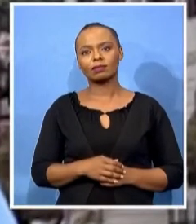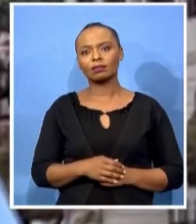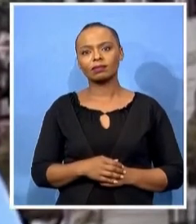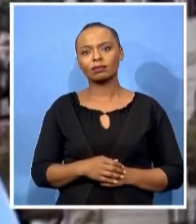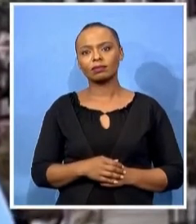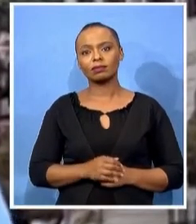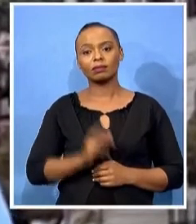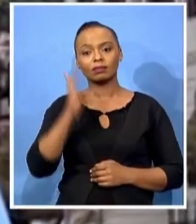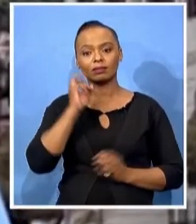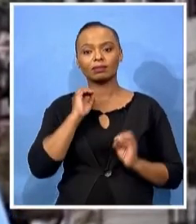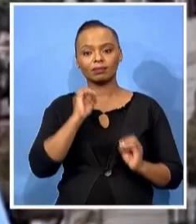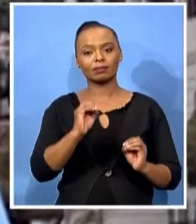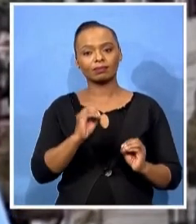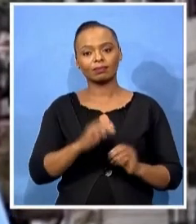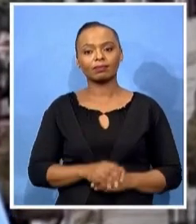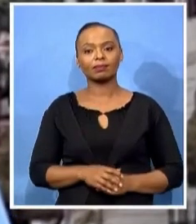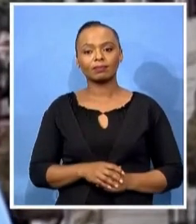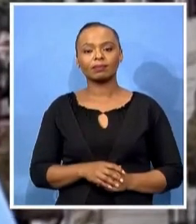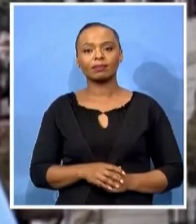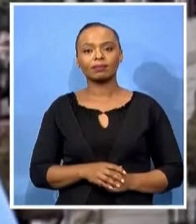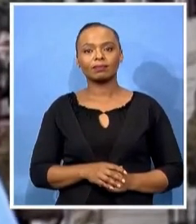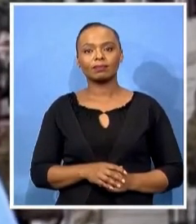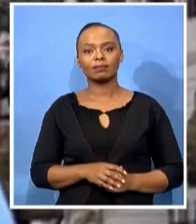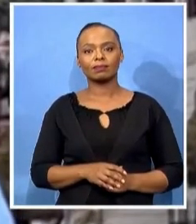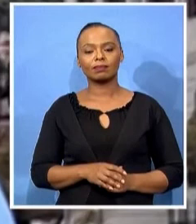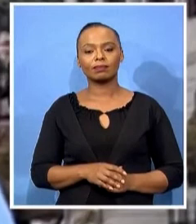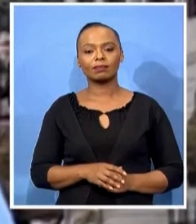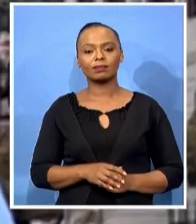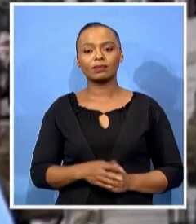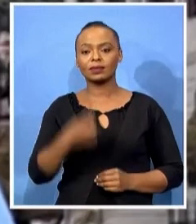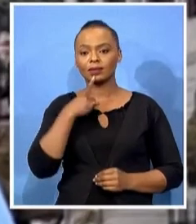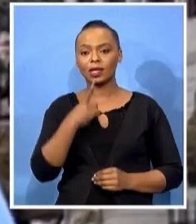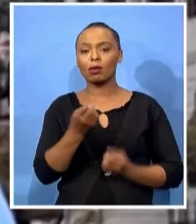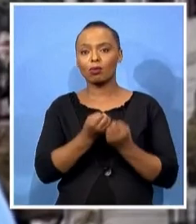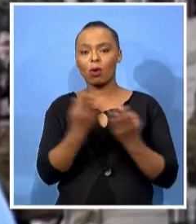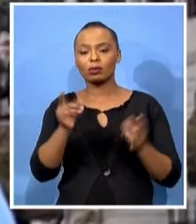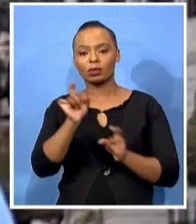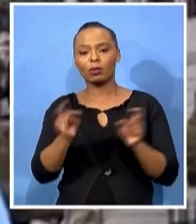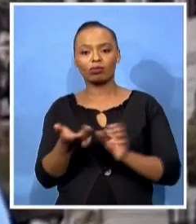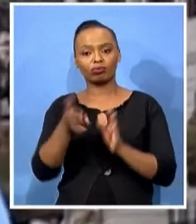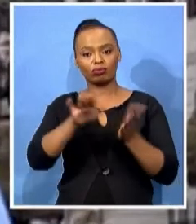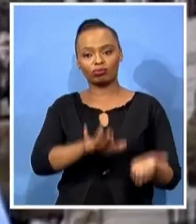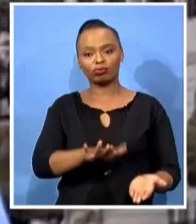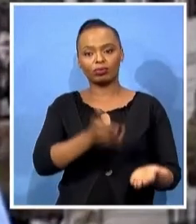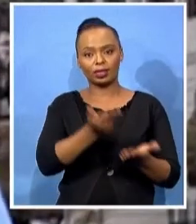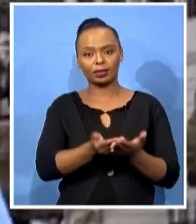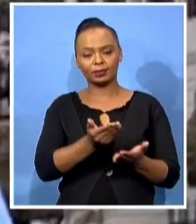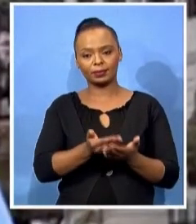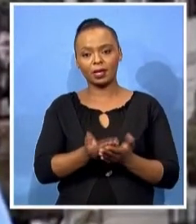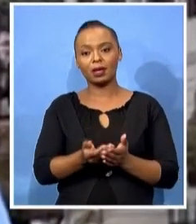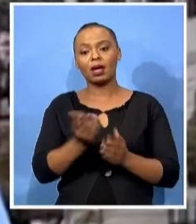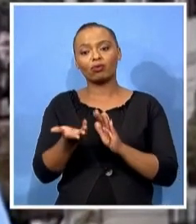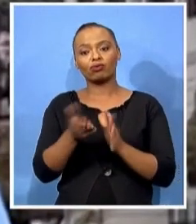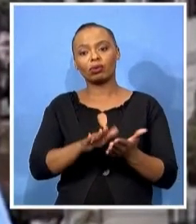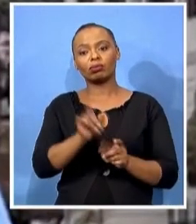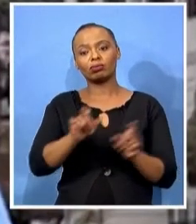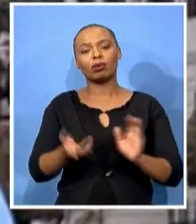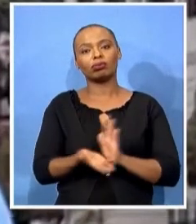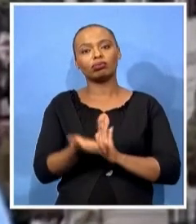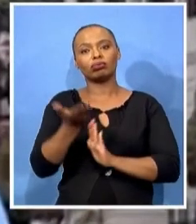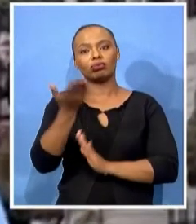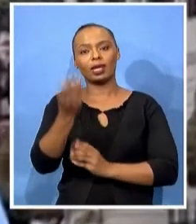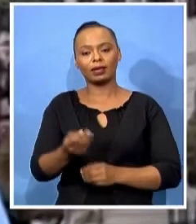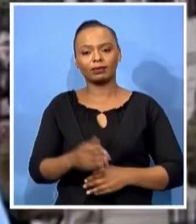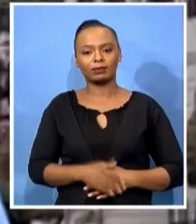This was reported in the media yesterday. Now, this letter was signed by Dr. Dessou, Professor Ray, Professor Richards,